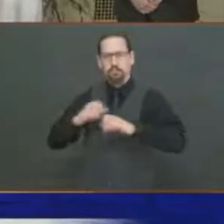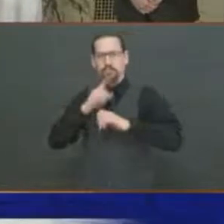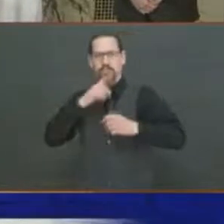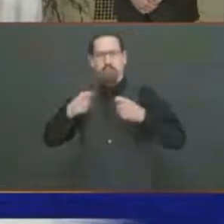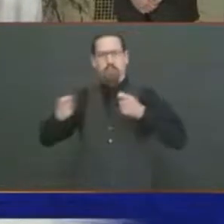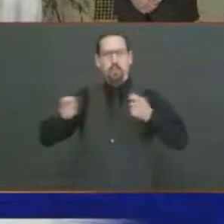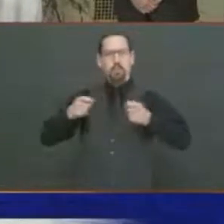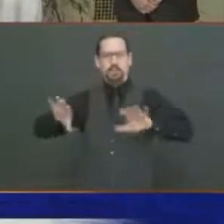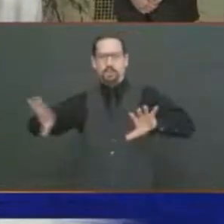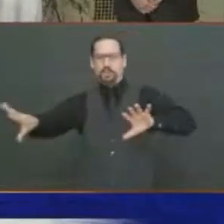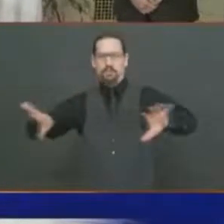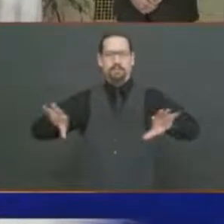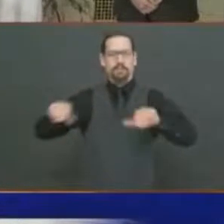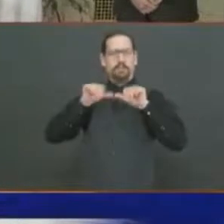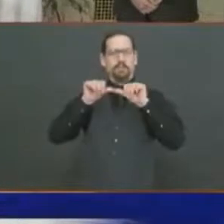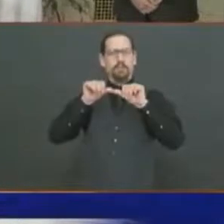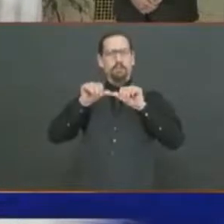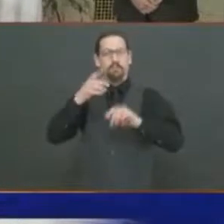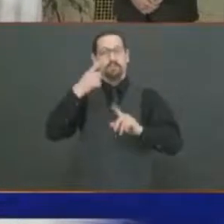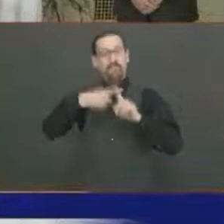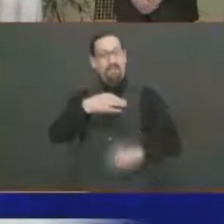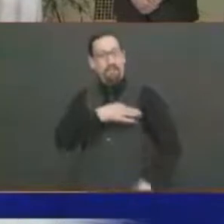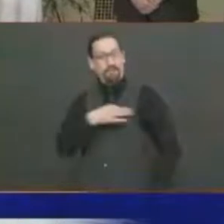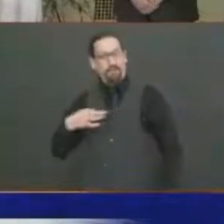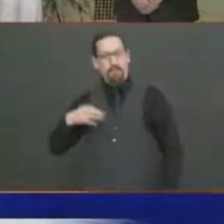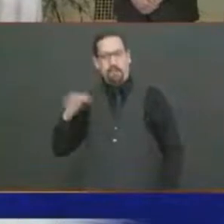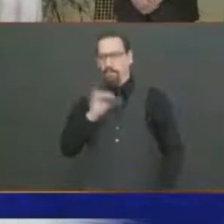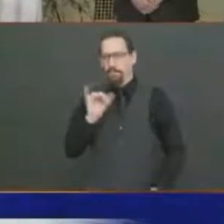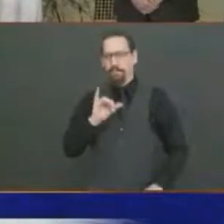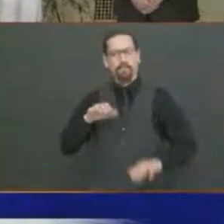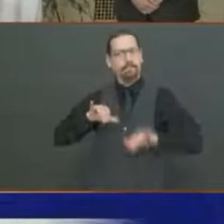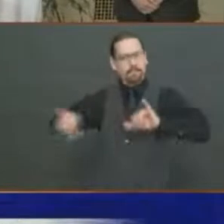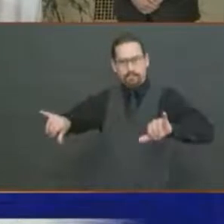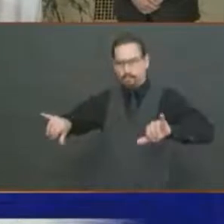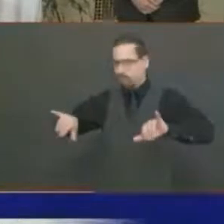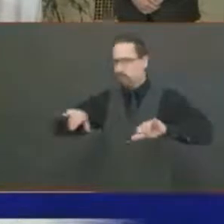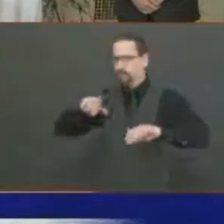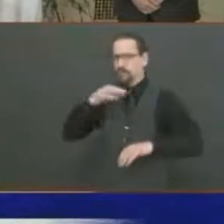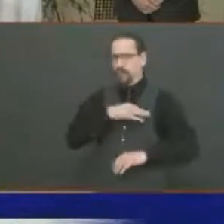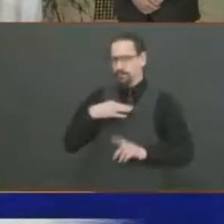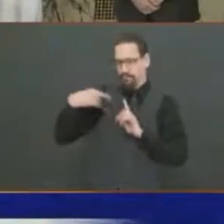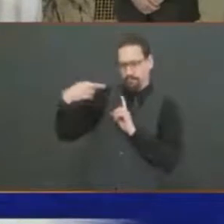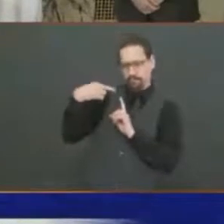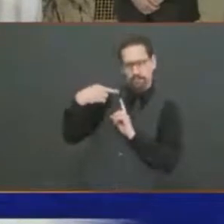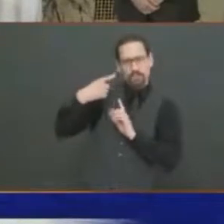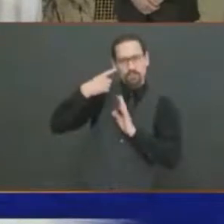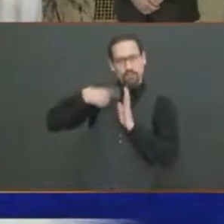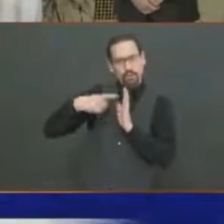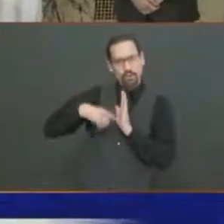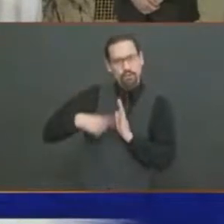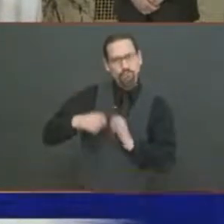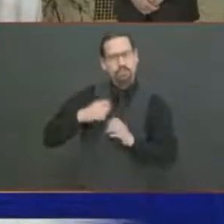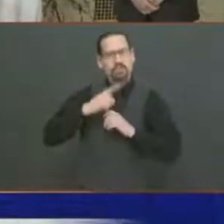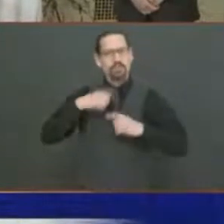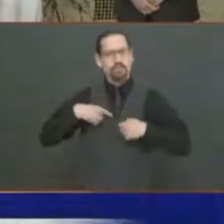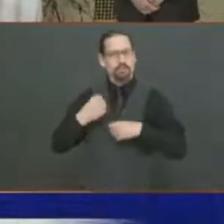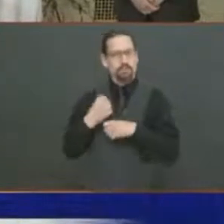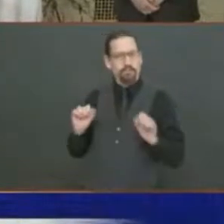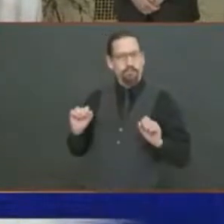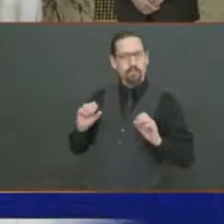are constantly checked for symptoms so that they can leave if symptoms